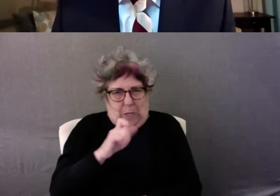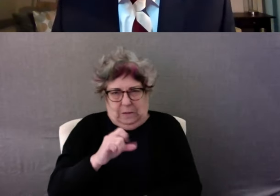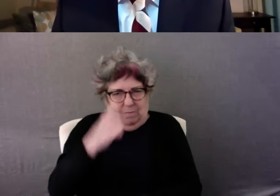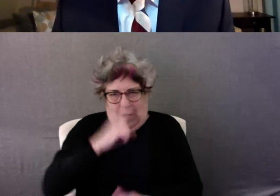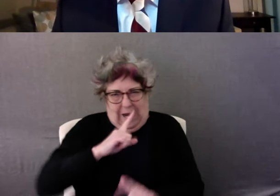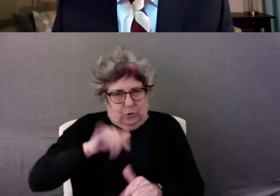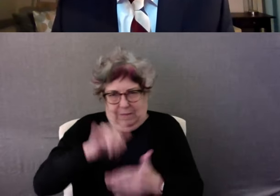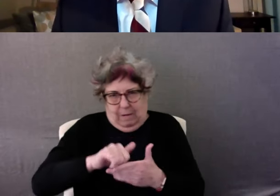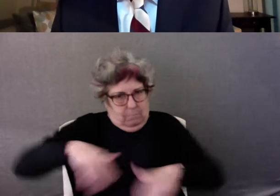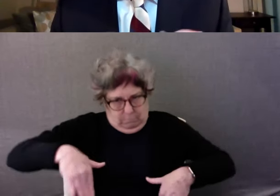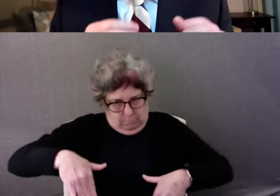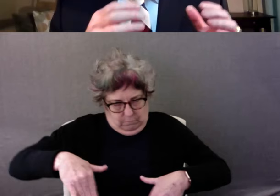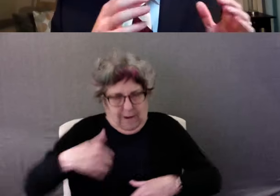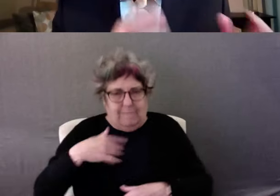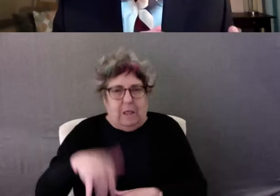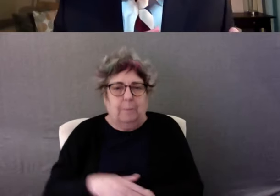about